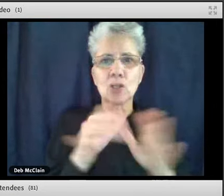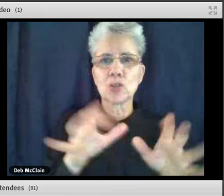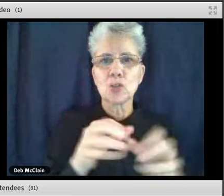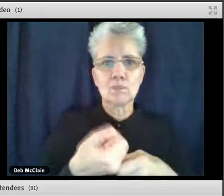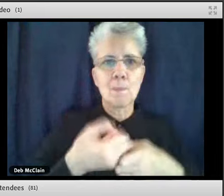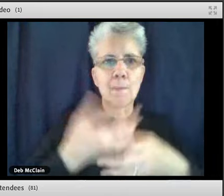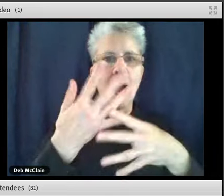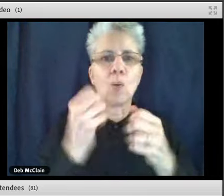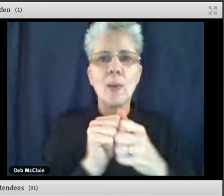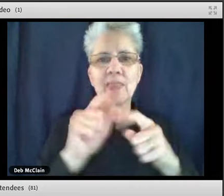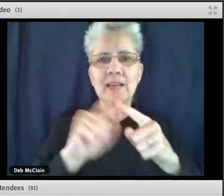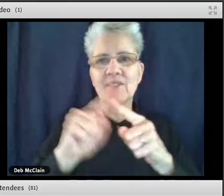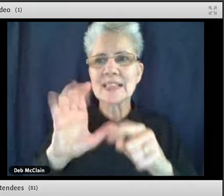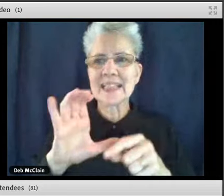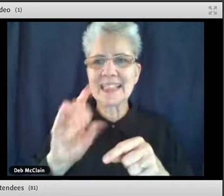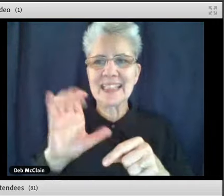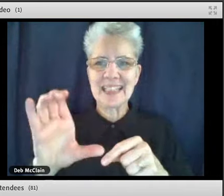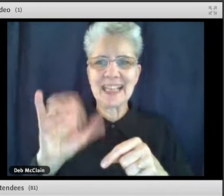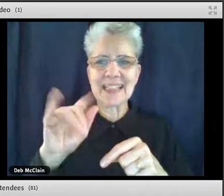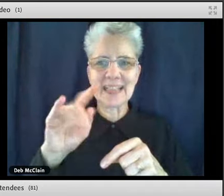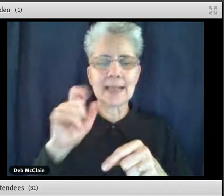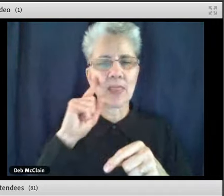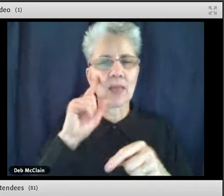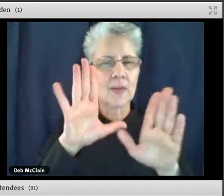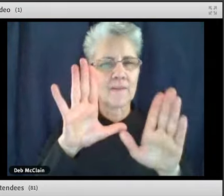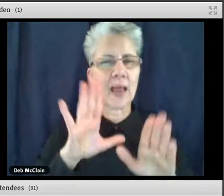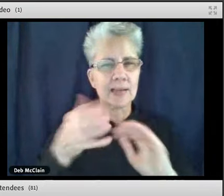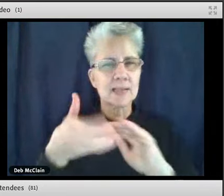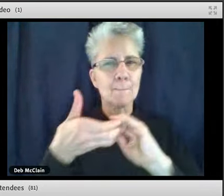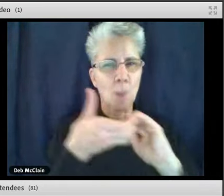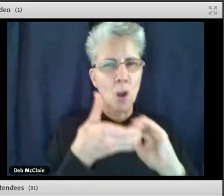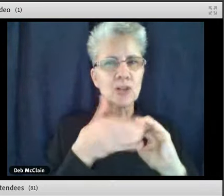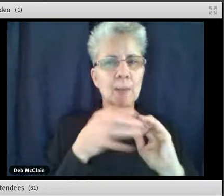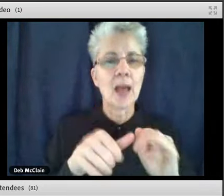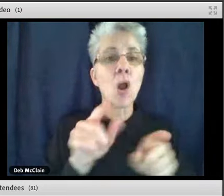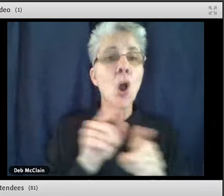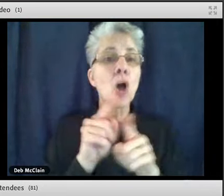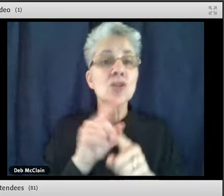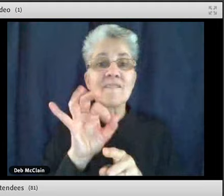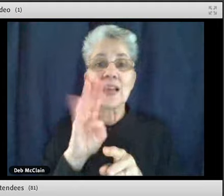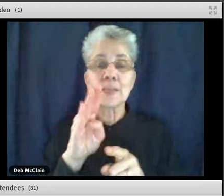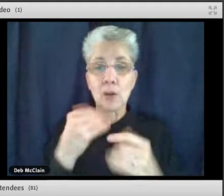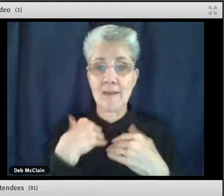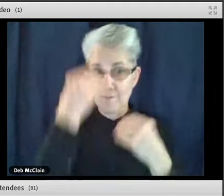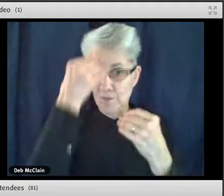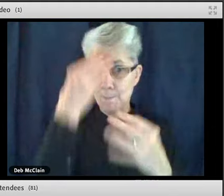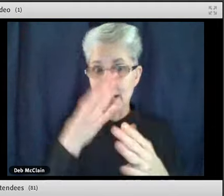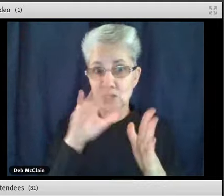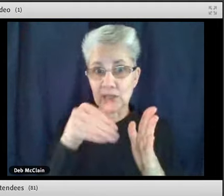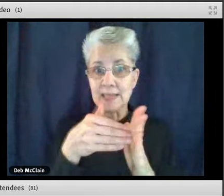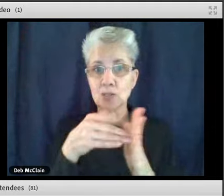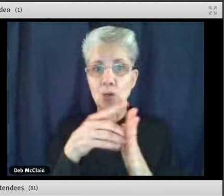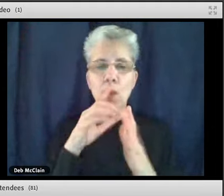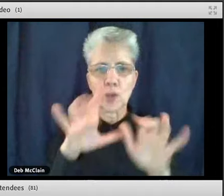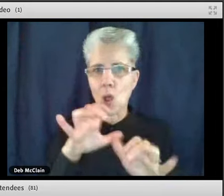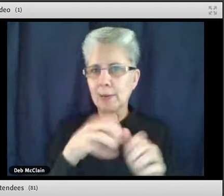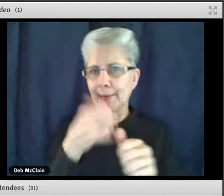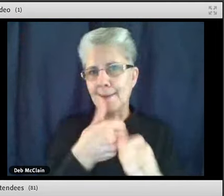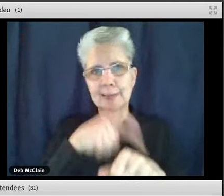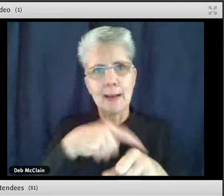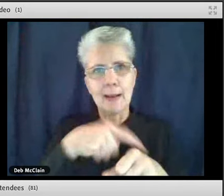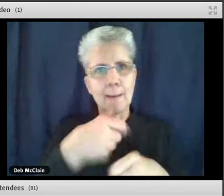very quickly, but they have a whole center of categories for the different hoaxes for coronavirus. So let me